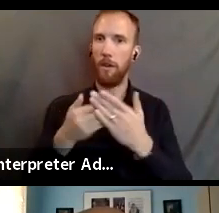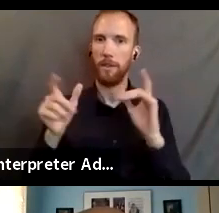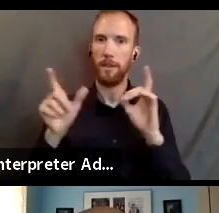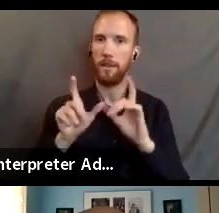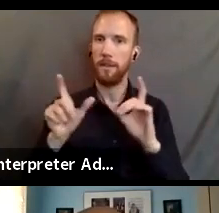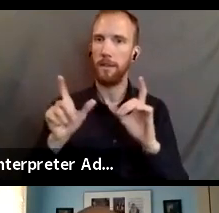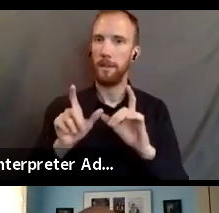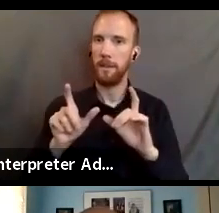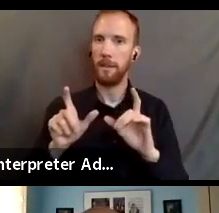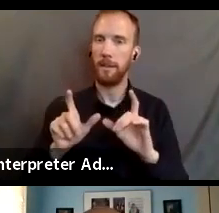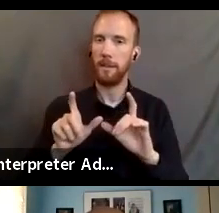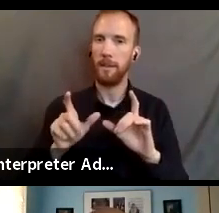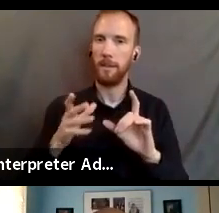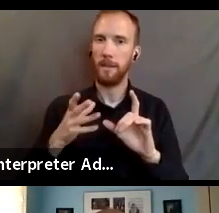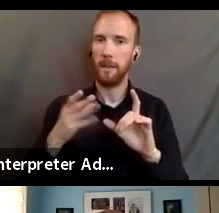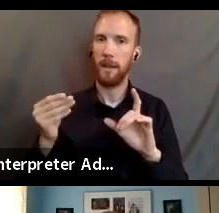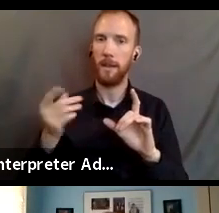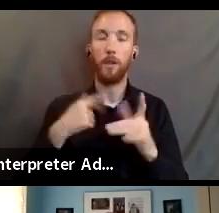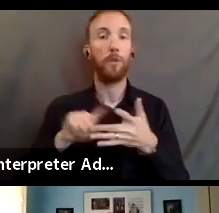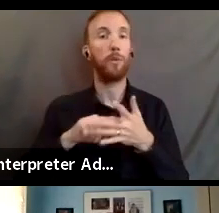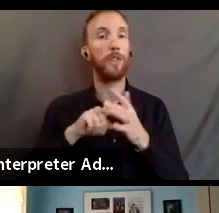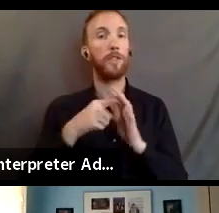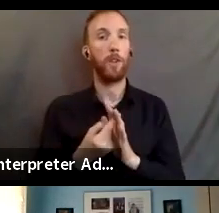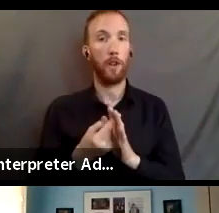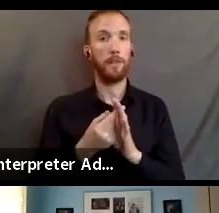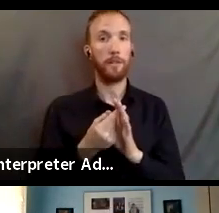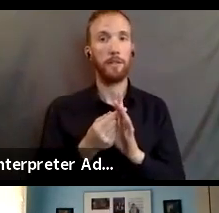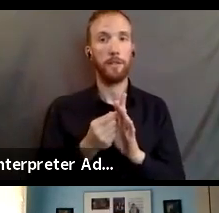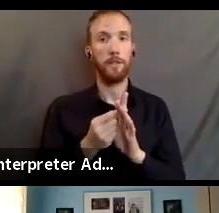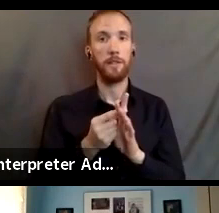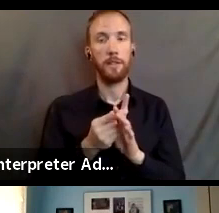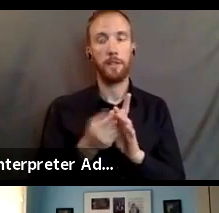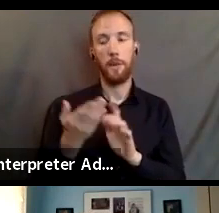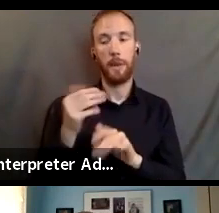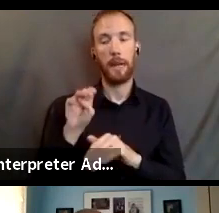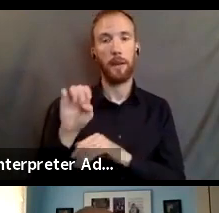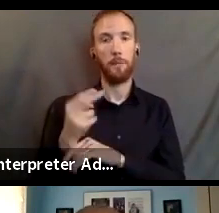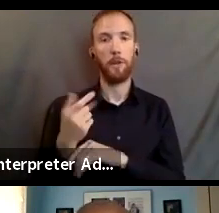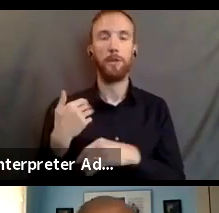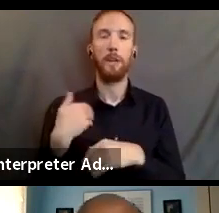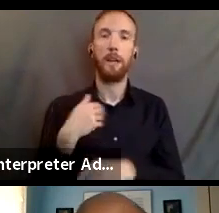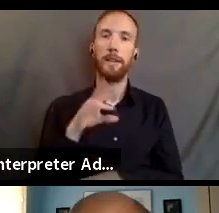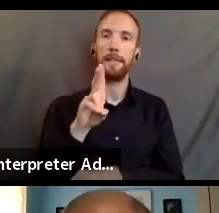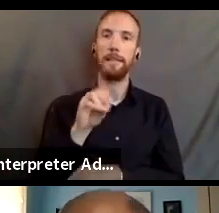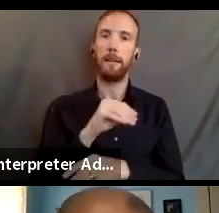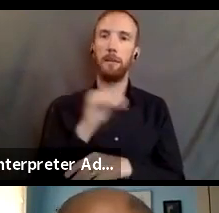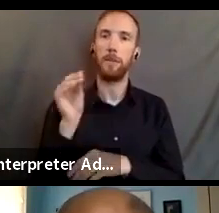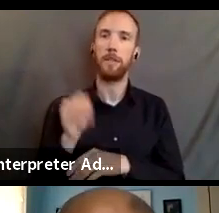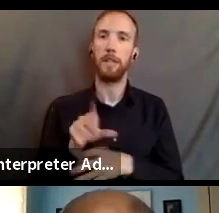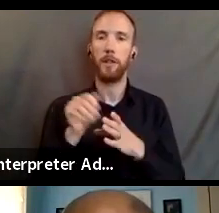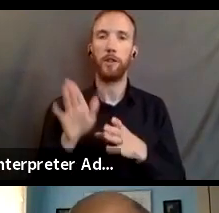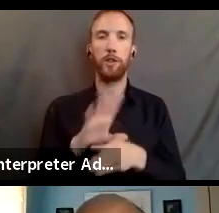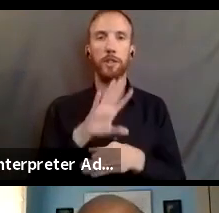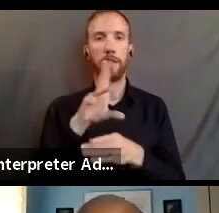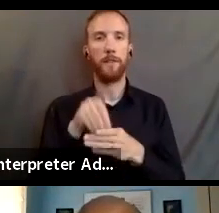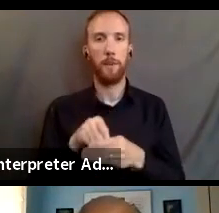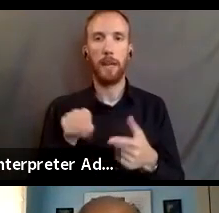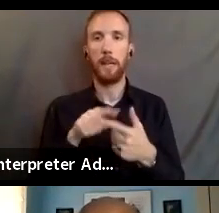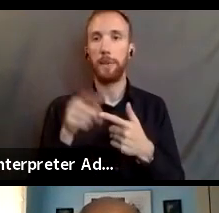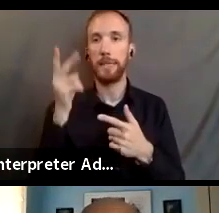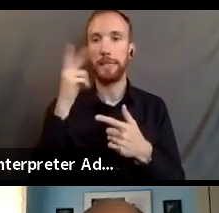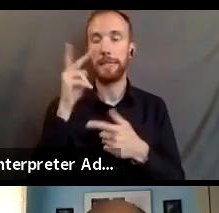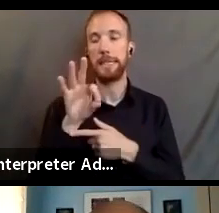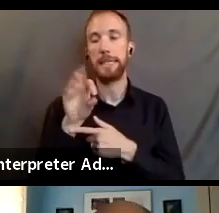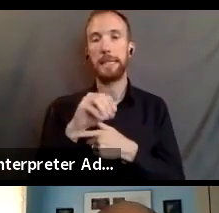and we started the pandemic in march with 70 student engagement and saw 90 engagement by